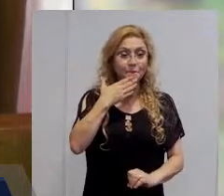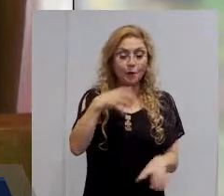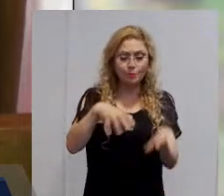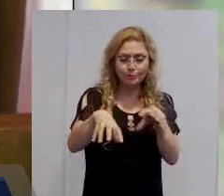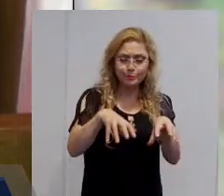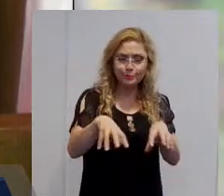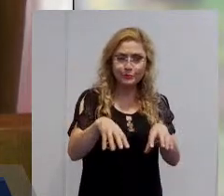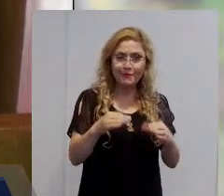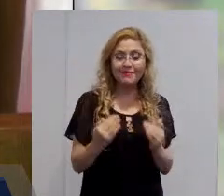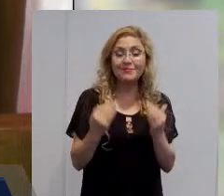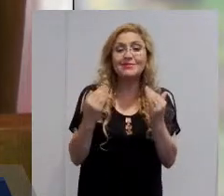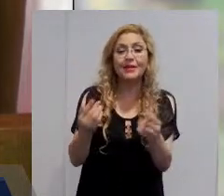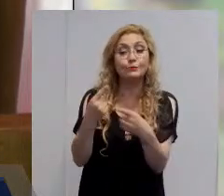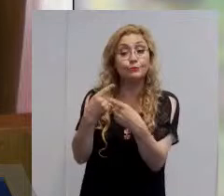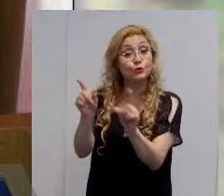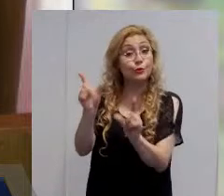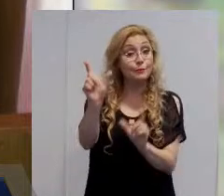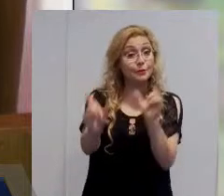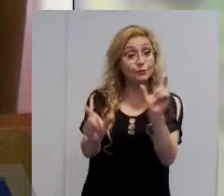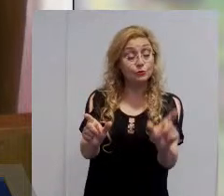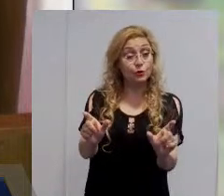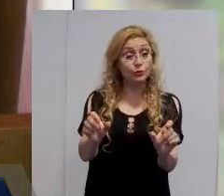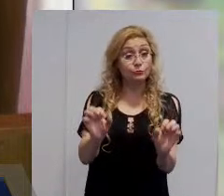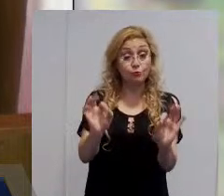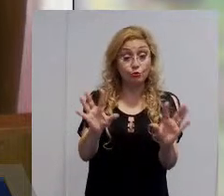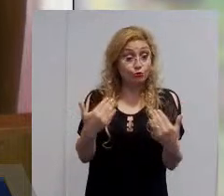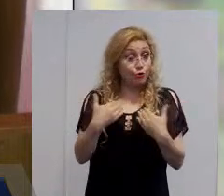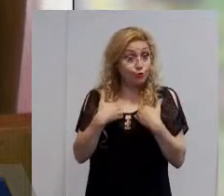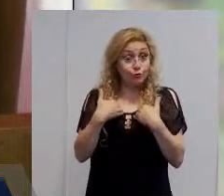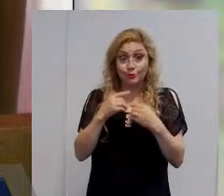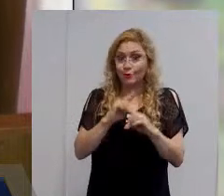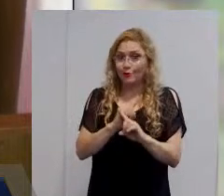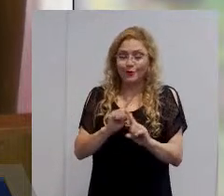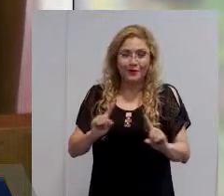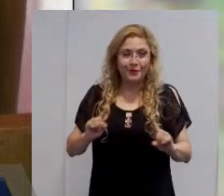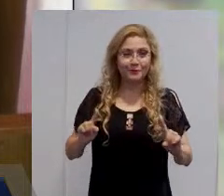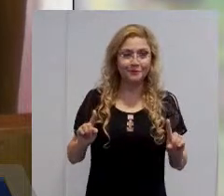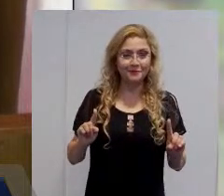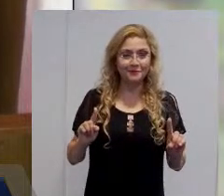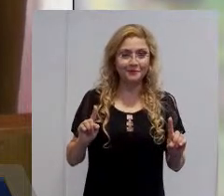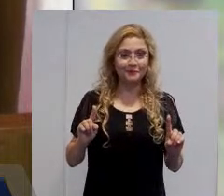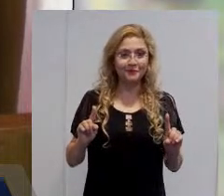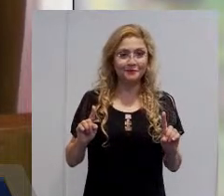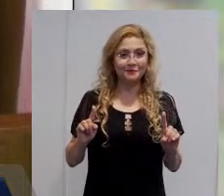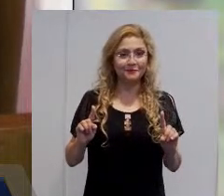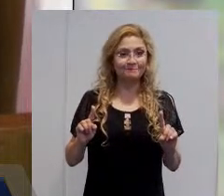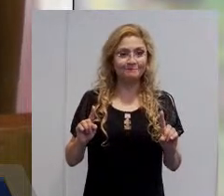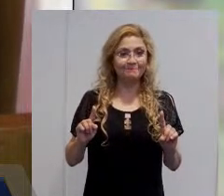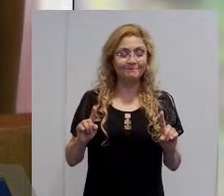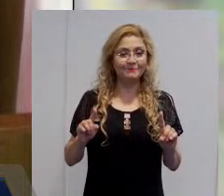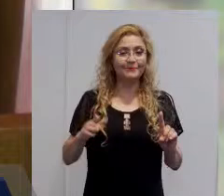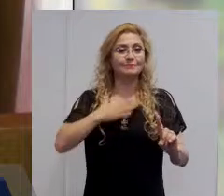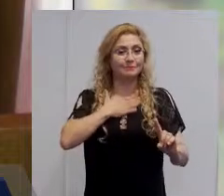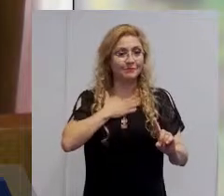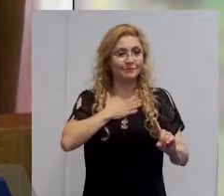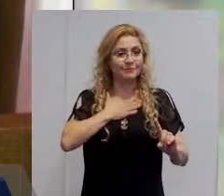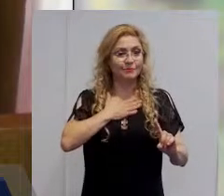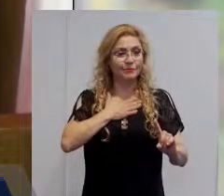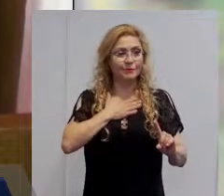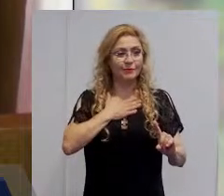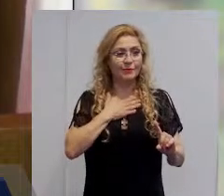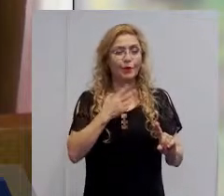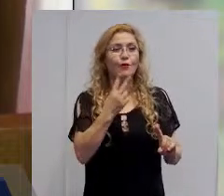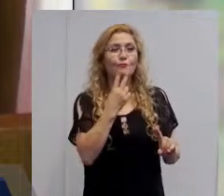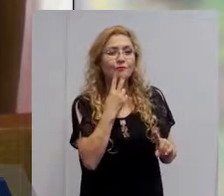also know how to grow our own food, to provide for others, and to